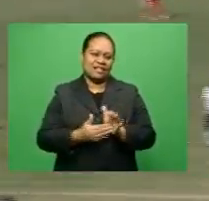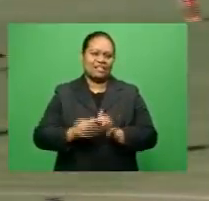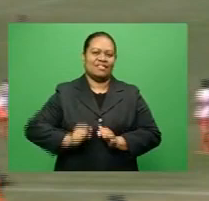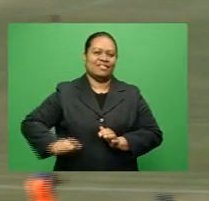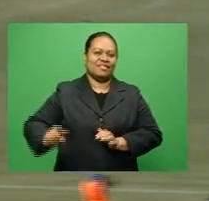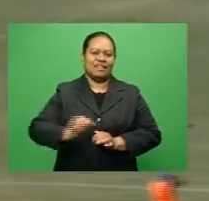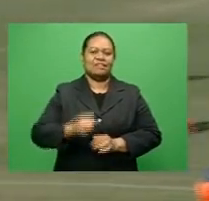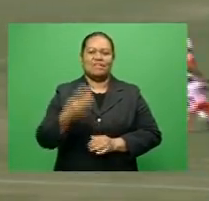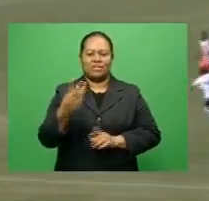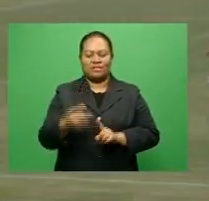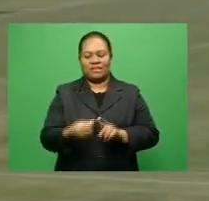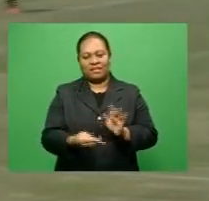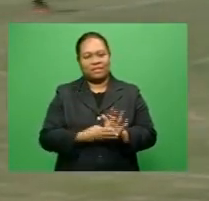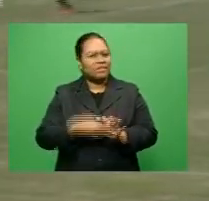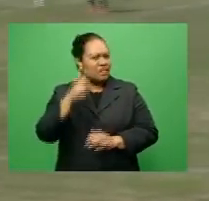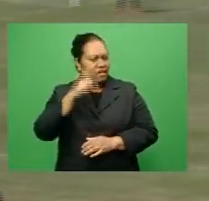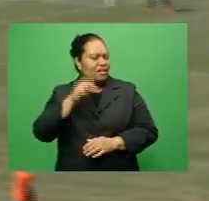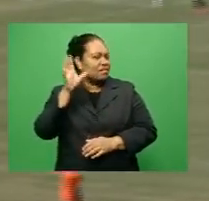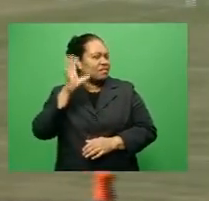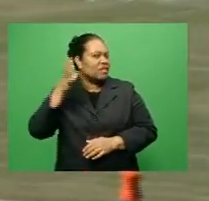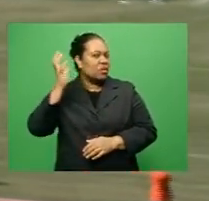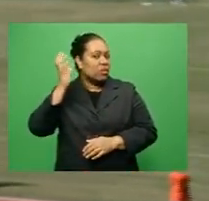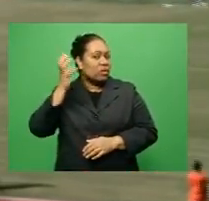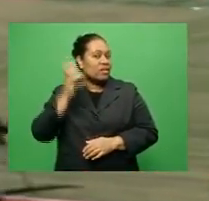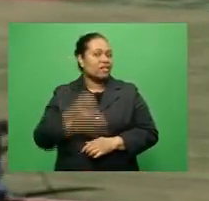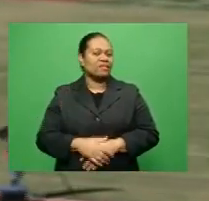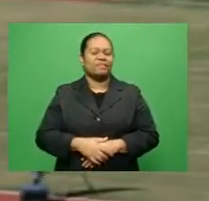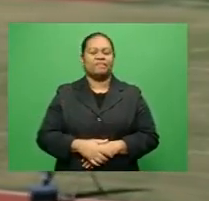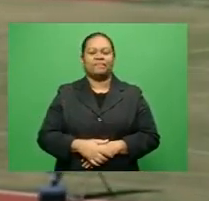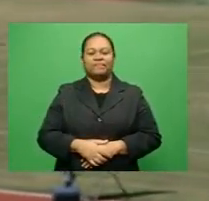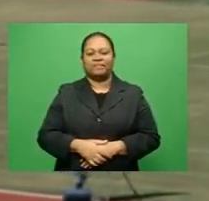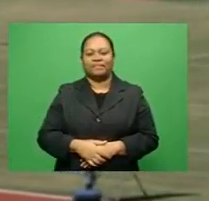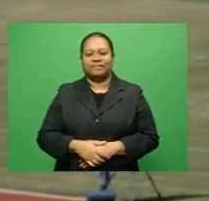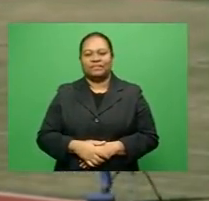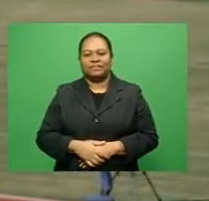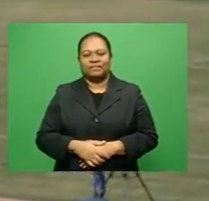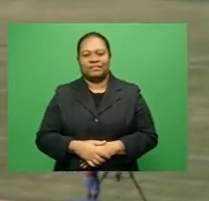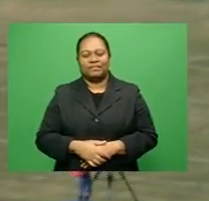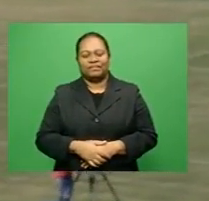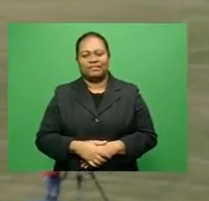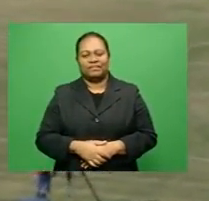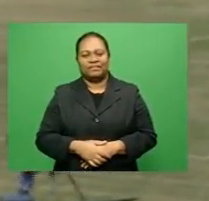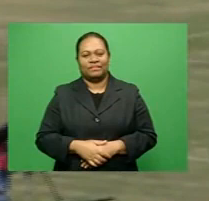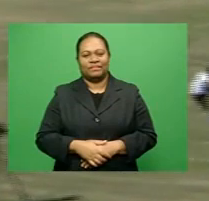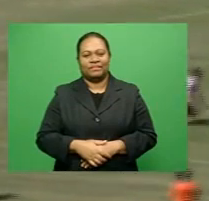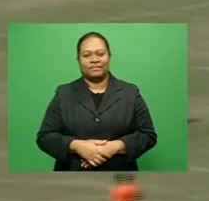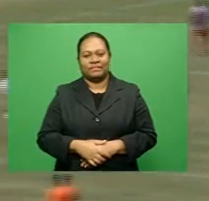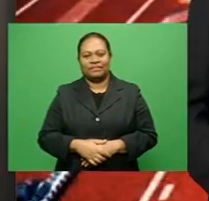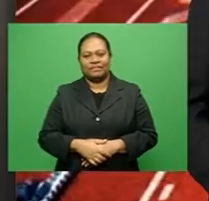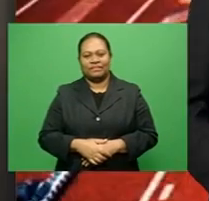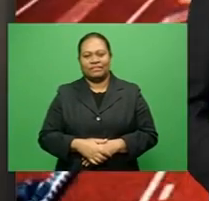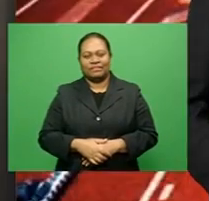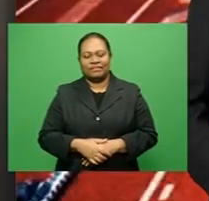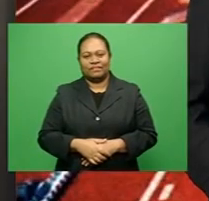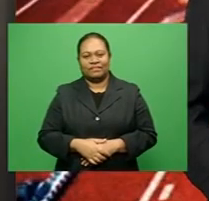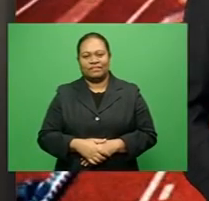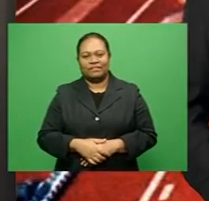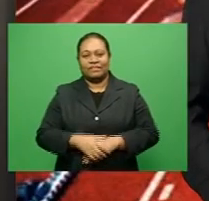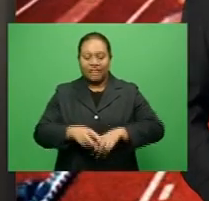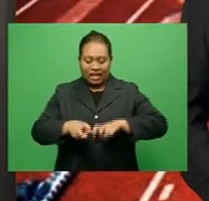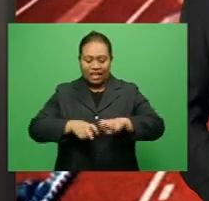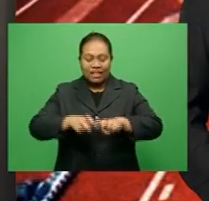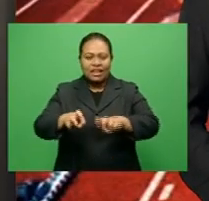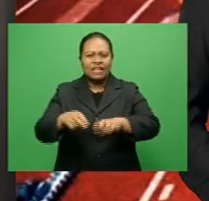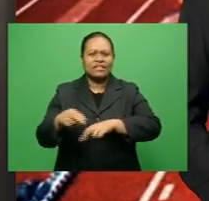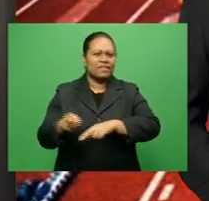p.m. You can hear the radio commentary of the match on Mirchi FM. Aquila Dama, FBC Sports. Athletics